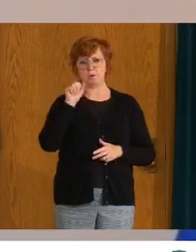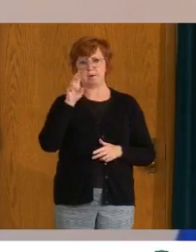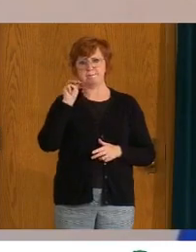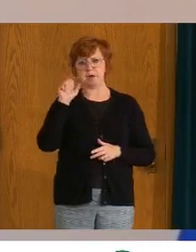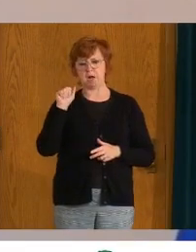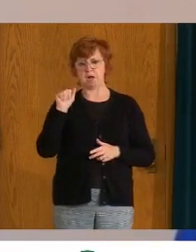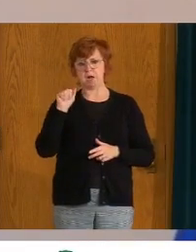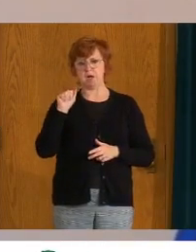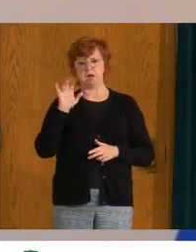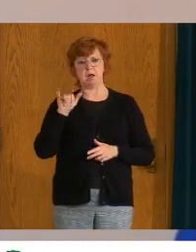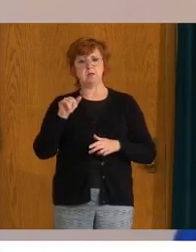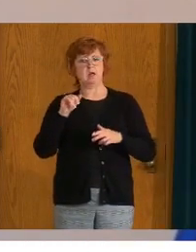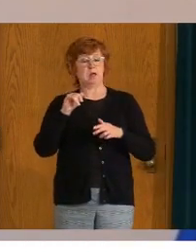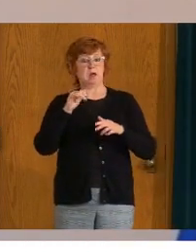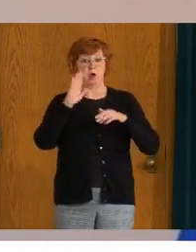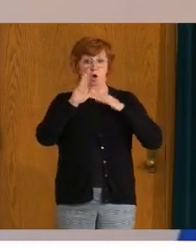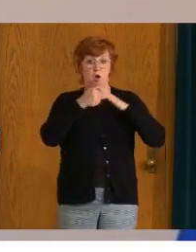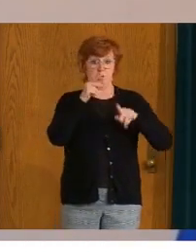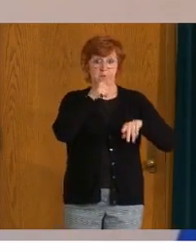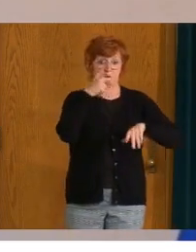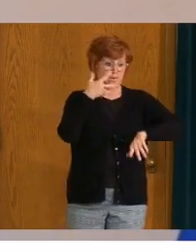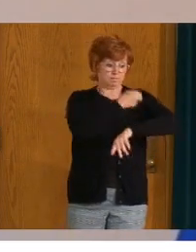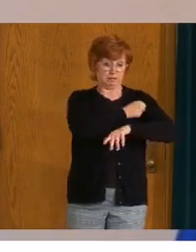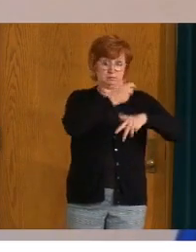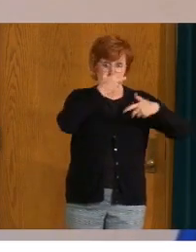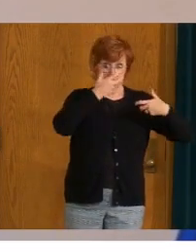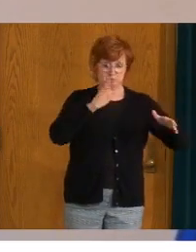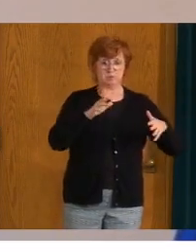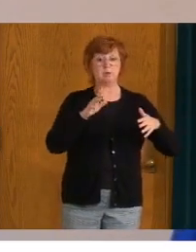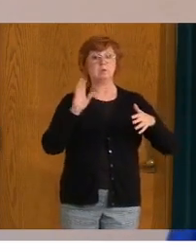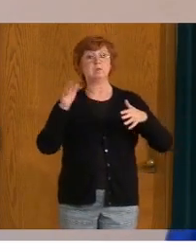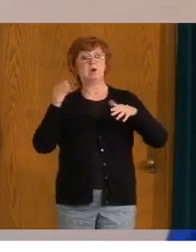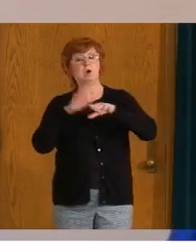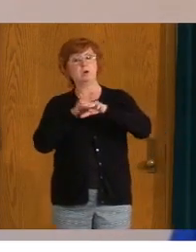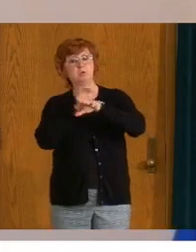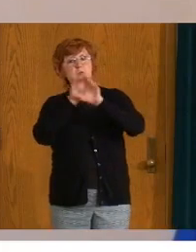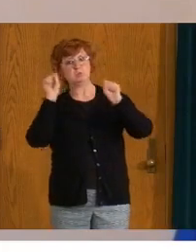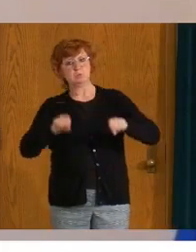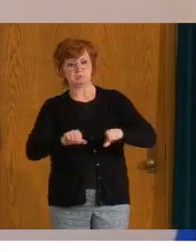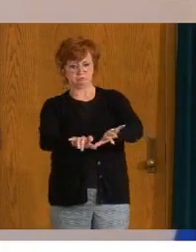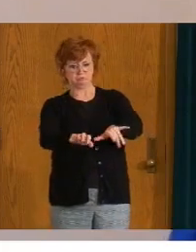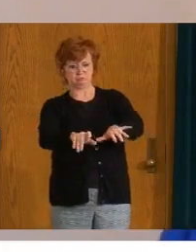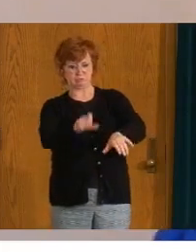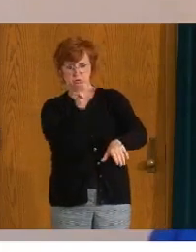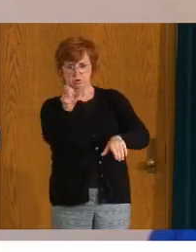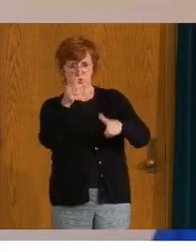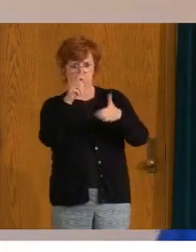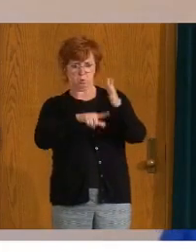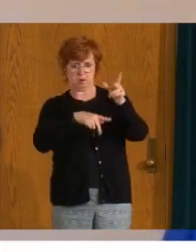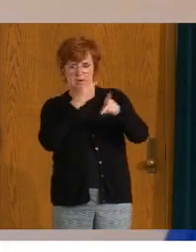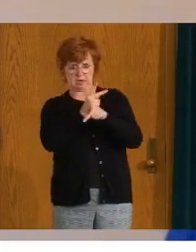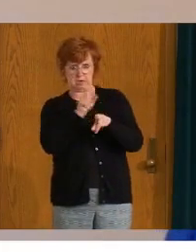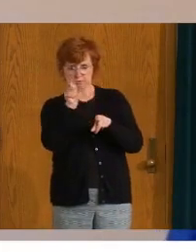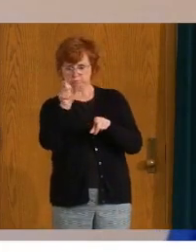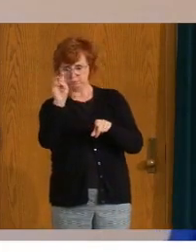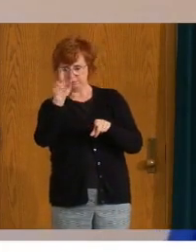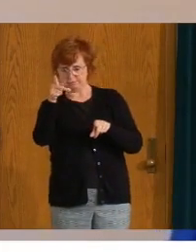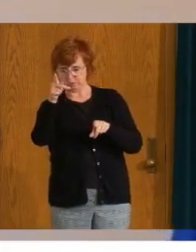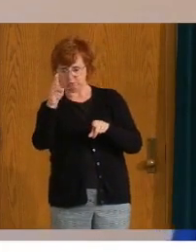what vaccine they received. And it's what our public health resources use both to contact, trace, and follow up, but it's also what